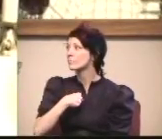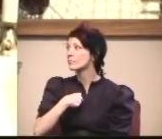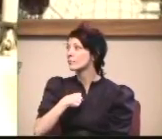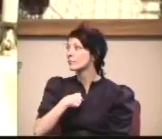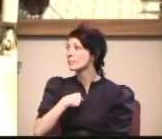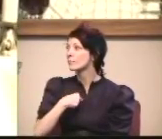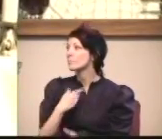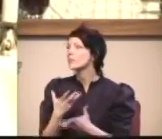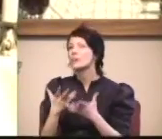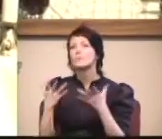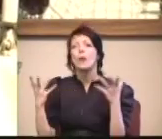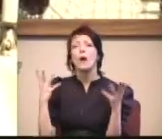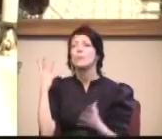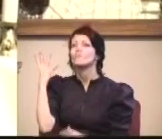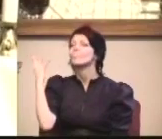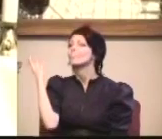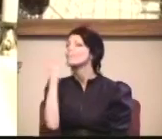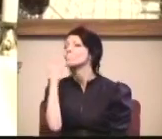So